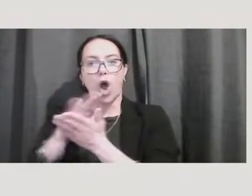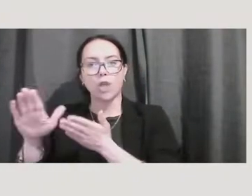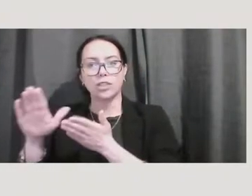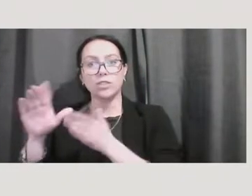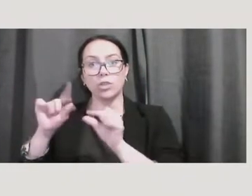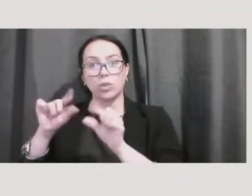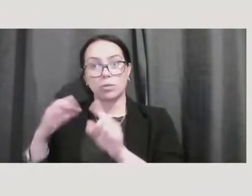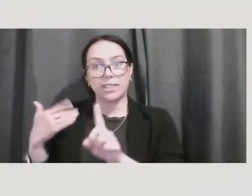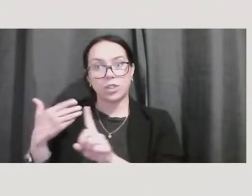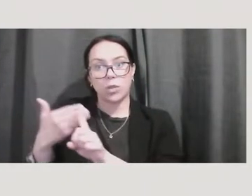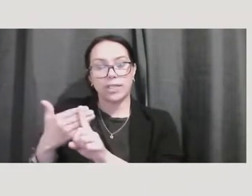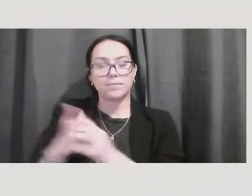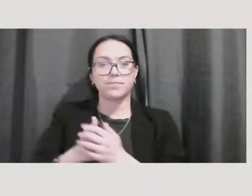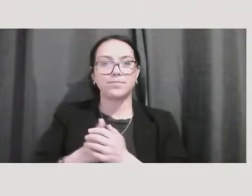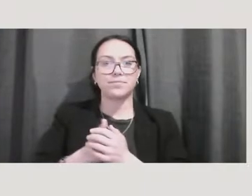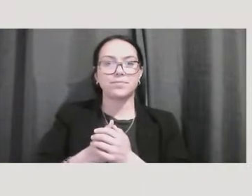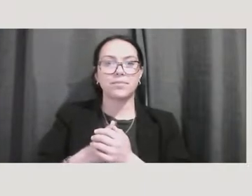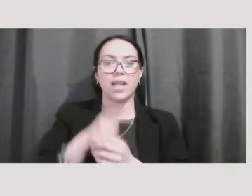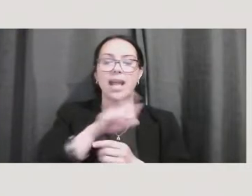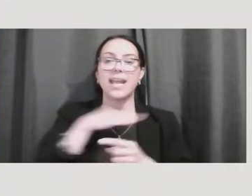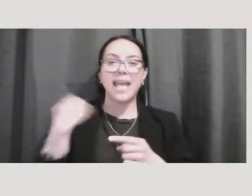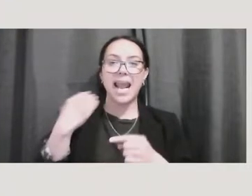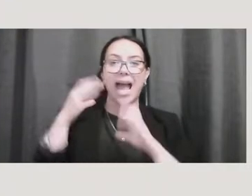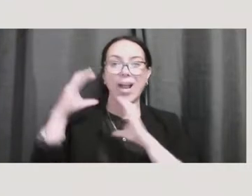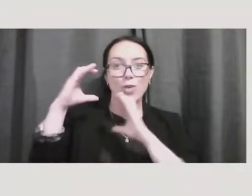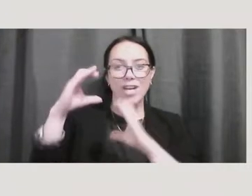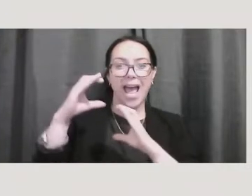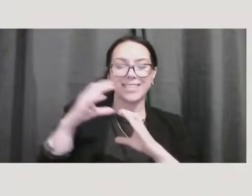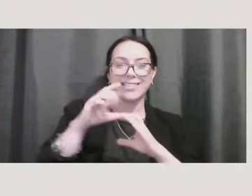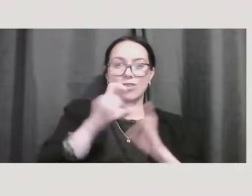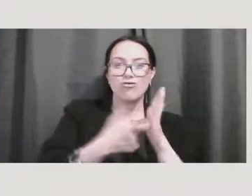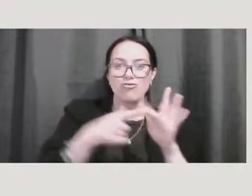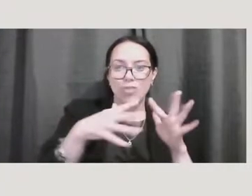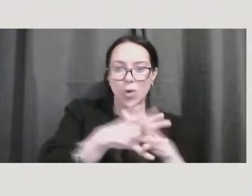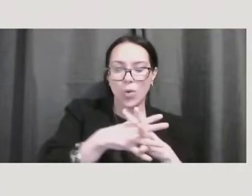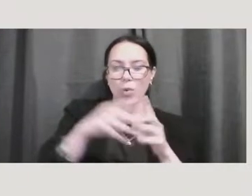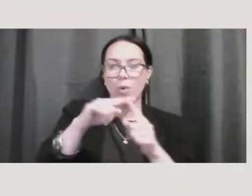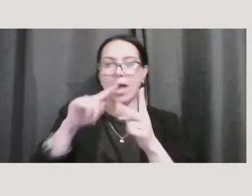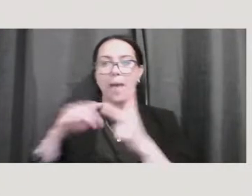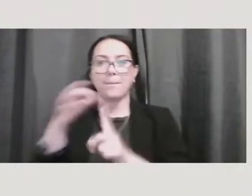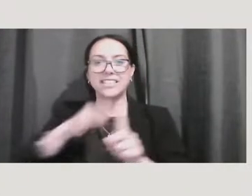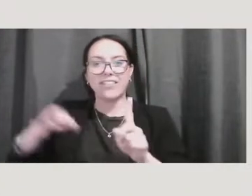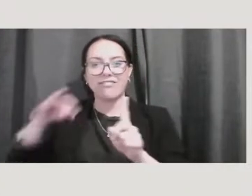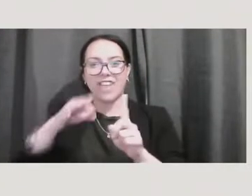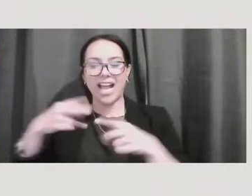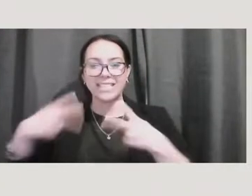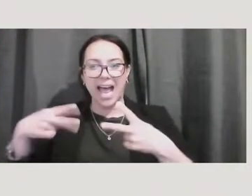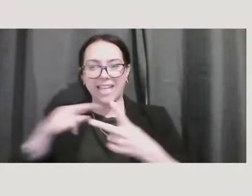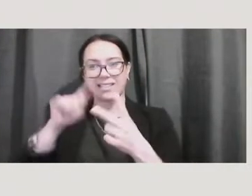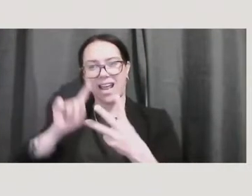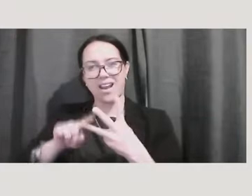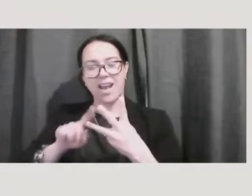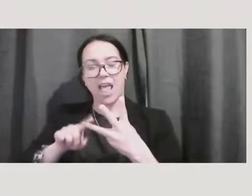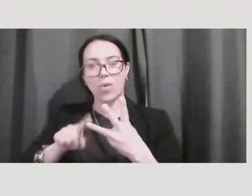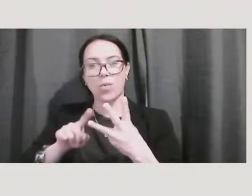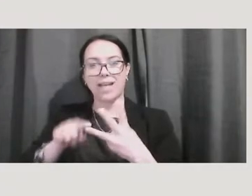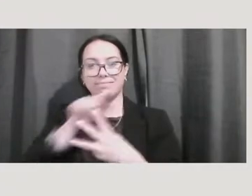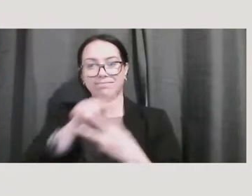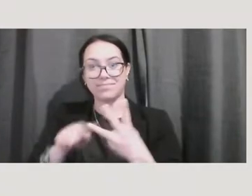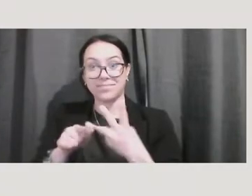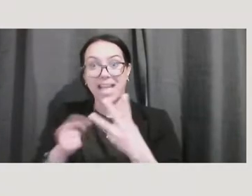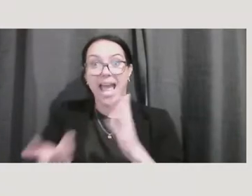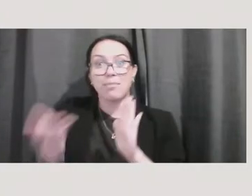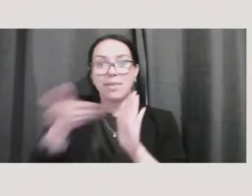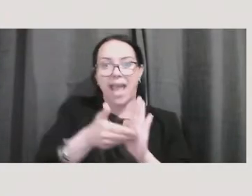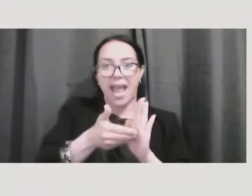kill a coconut crew Pacific Dance tawata Productions and The Conch had been added to that